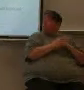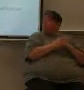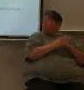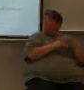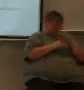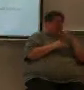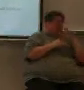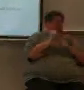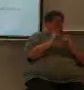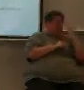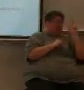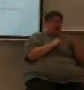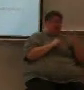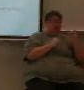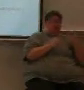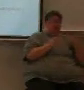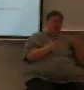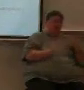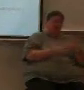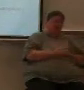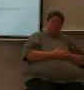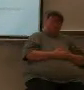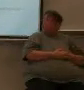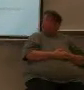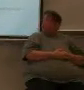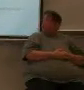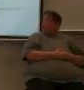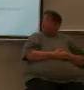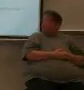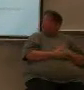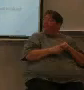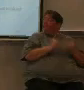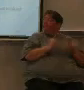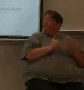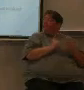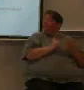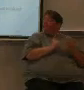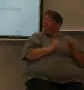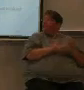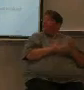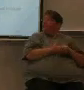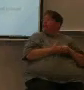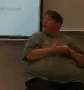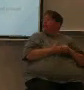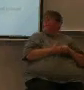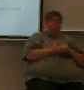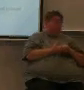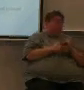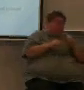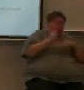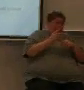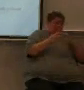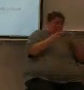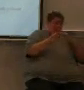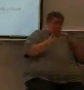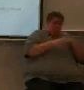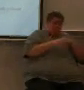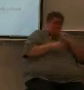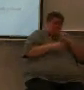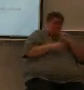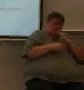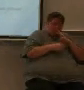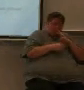don't concentrate very much. They don't bioconcentrate very much. But things that are very insoluble in water tends to